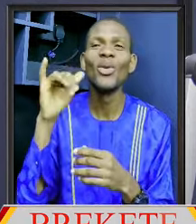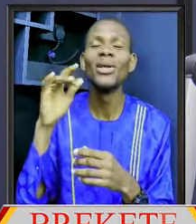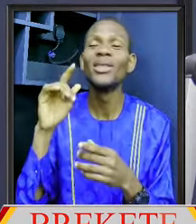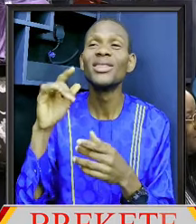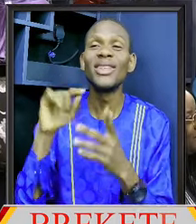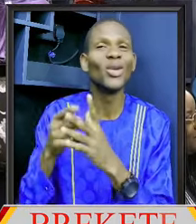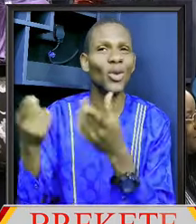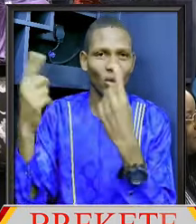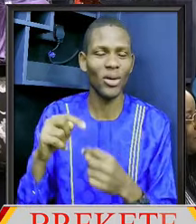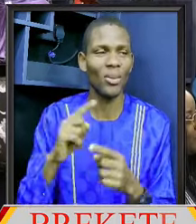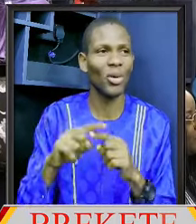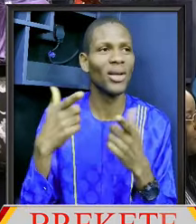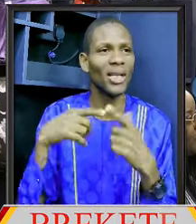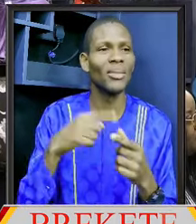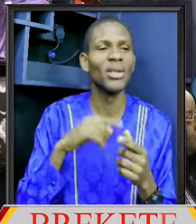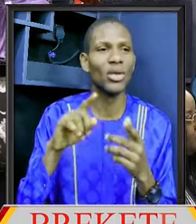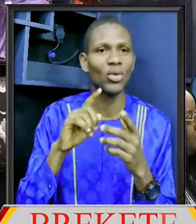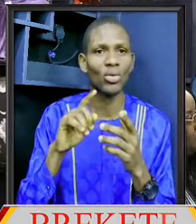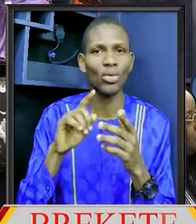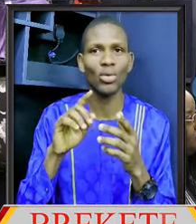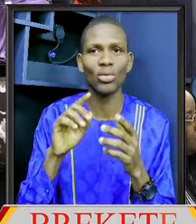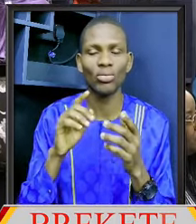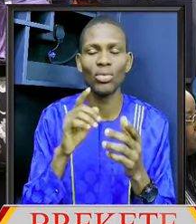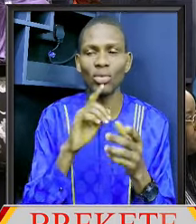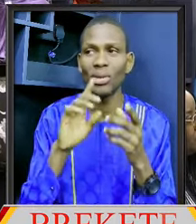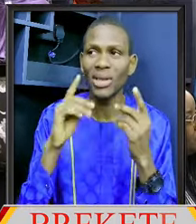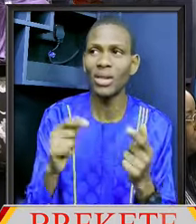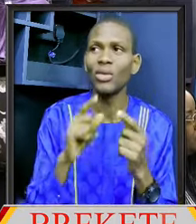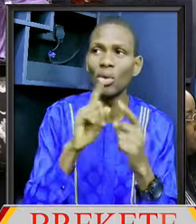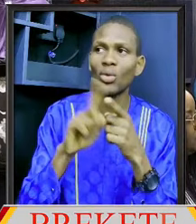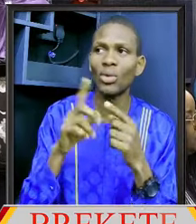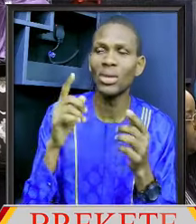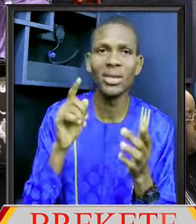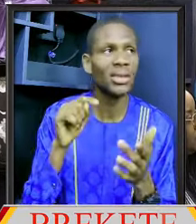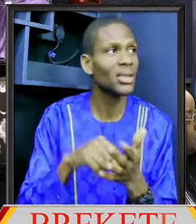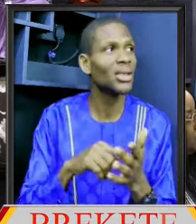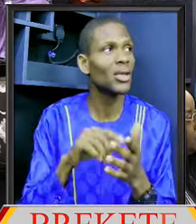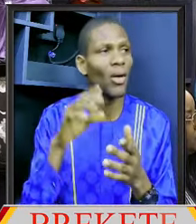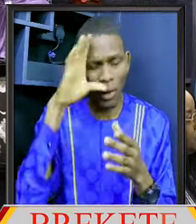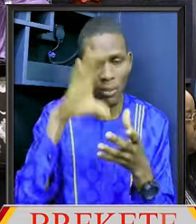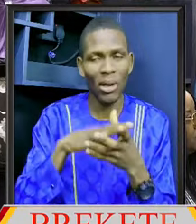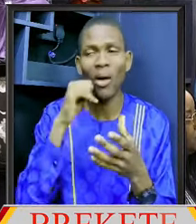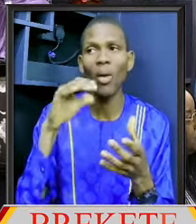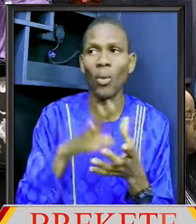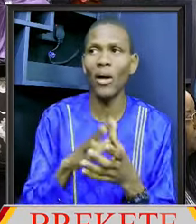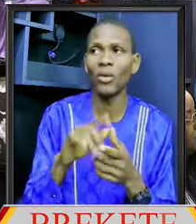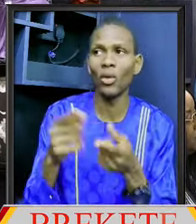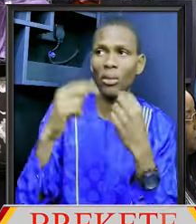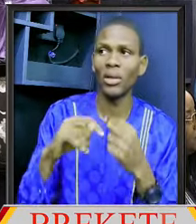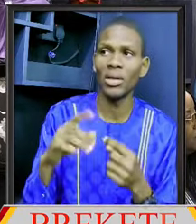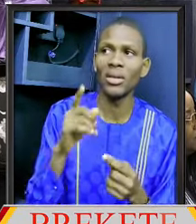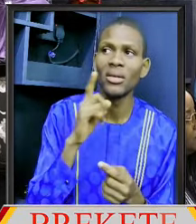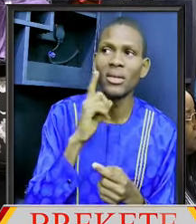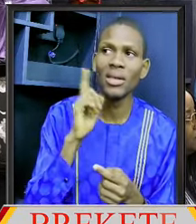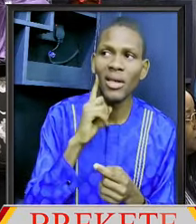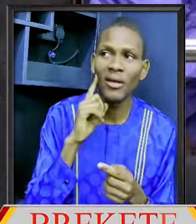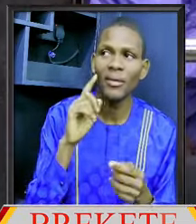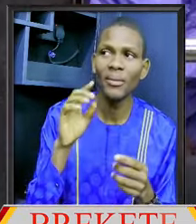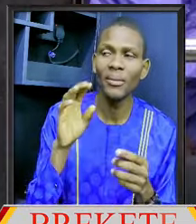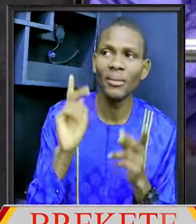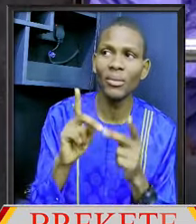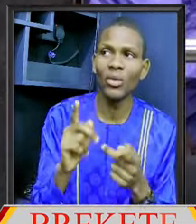It's all right, but make I quickly attend to this husband and wife where I promise they may then come. May they come out. Tell them to come out